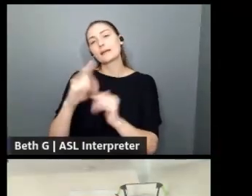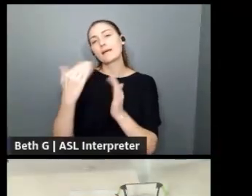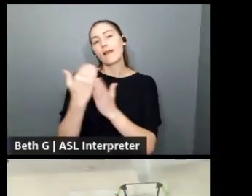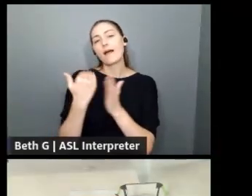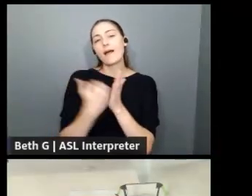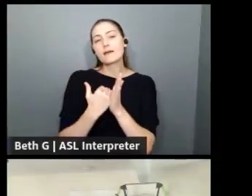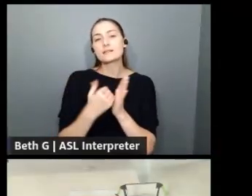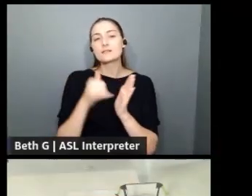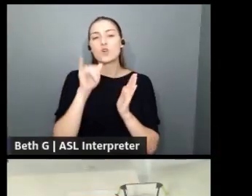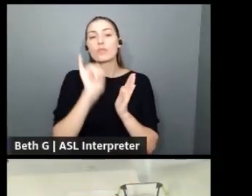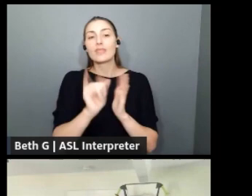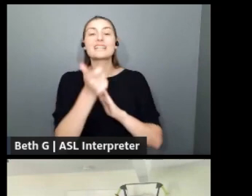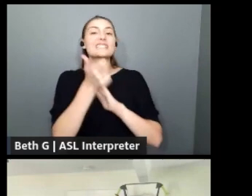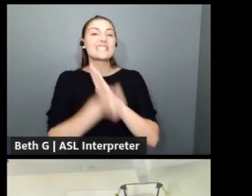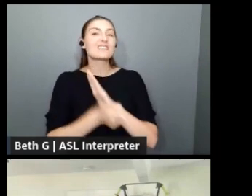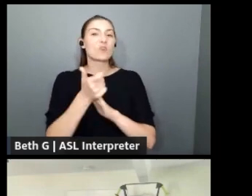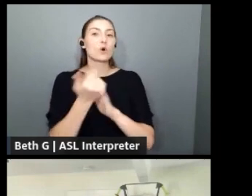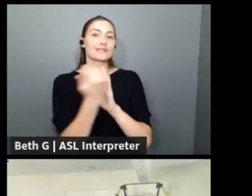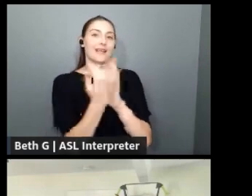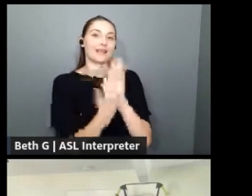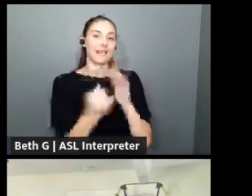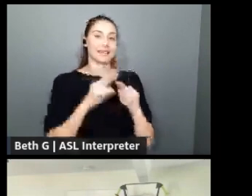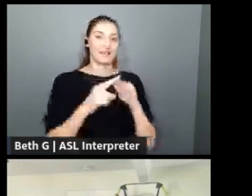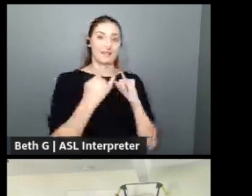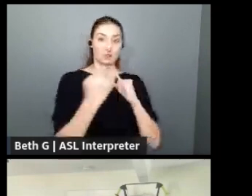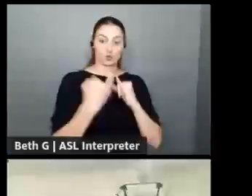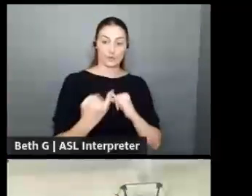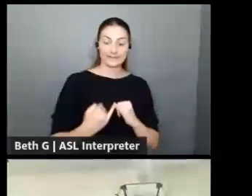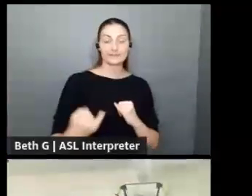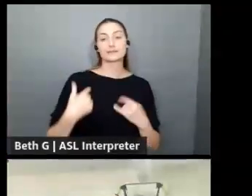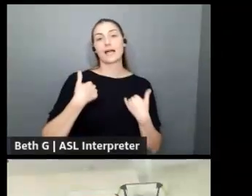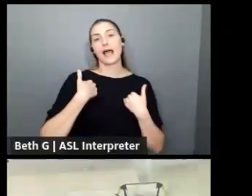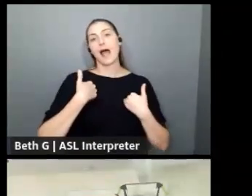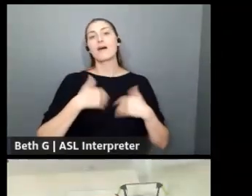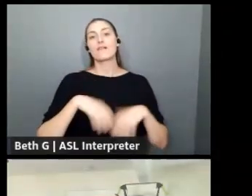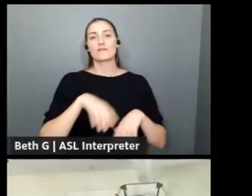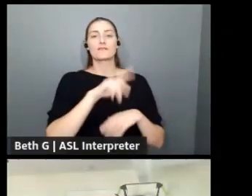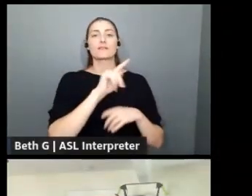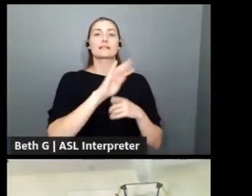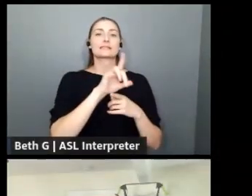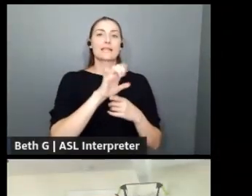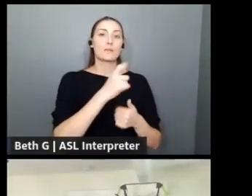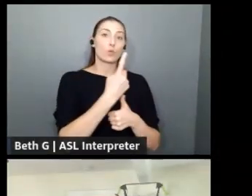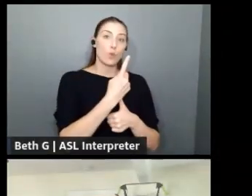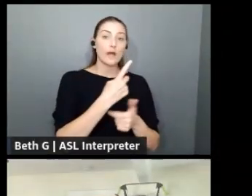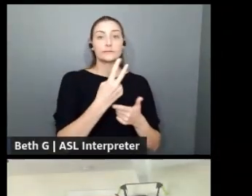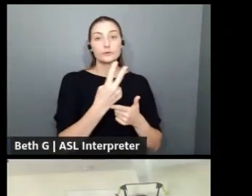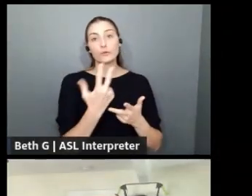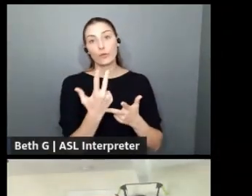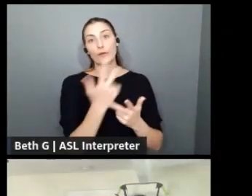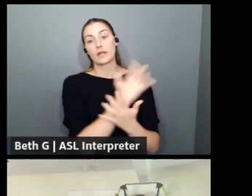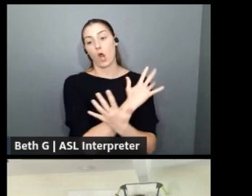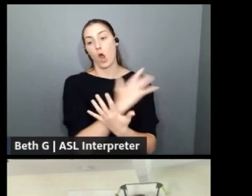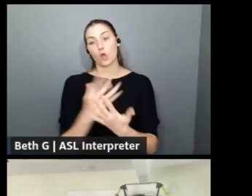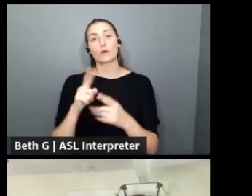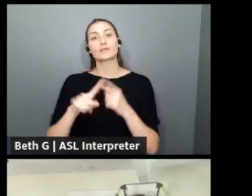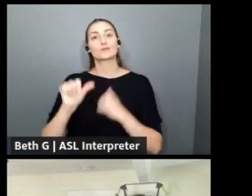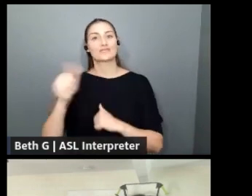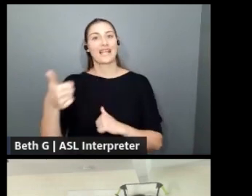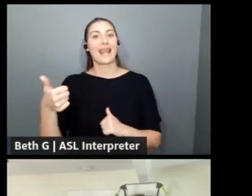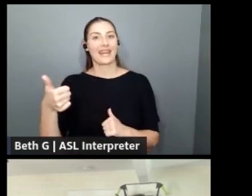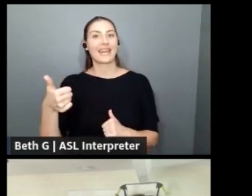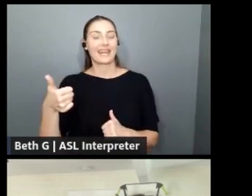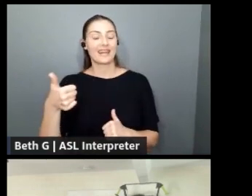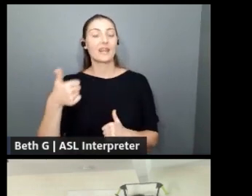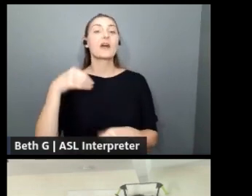would be a list of strings that contains table 1, table 2, up till table 10. And within the resources